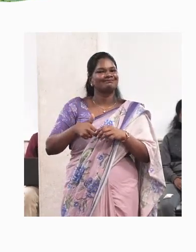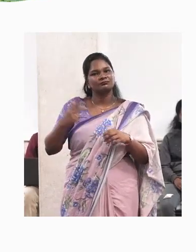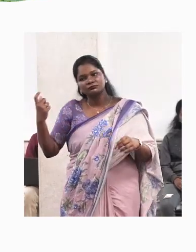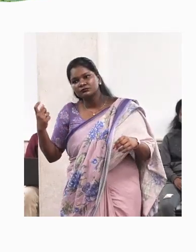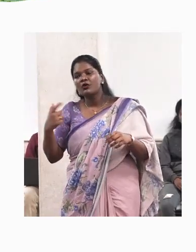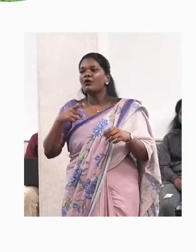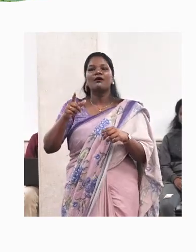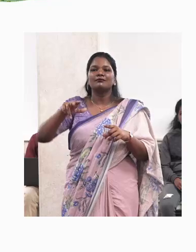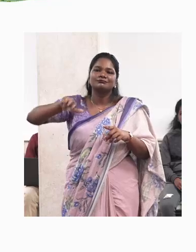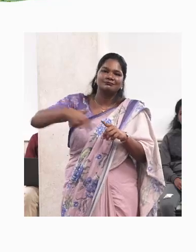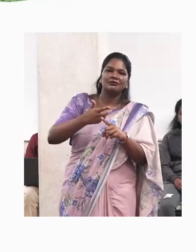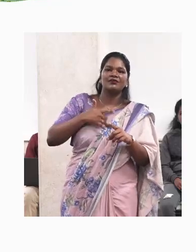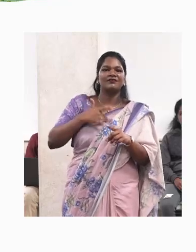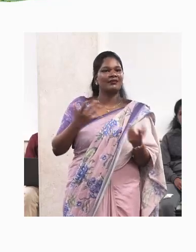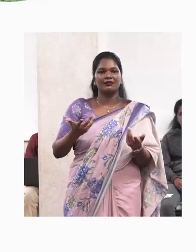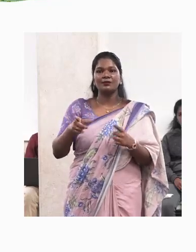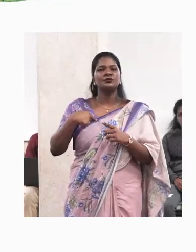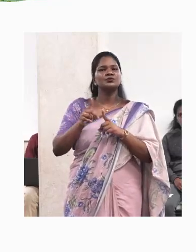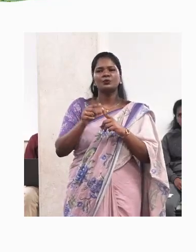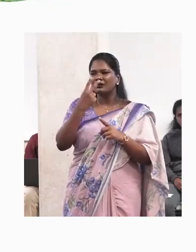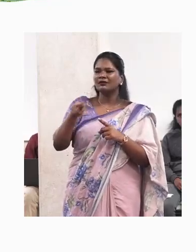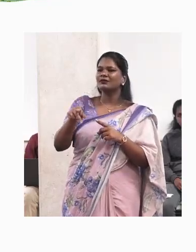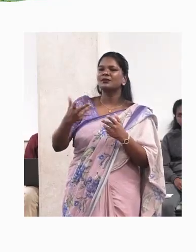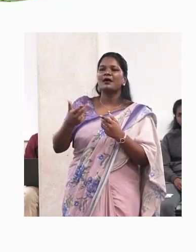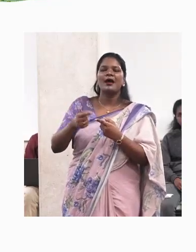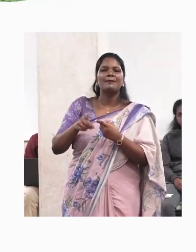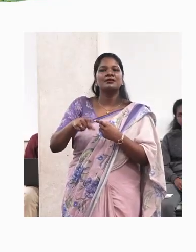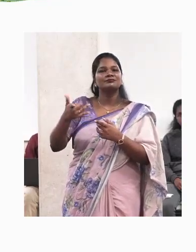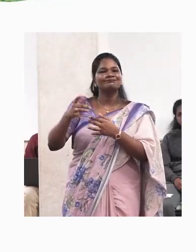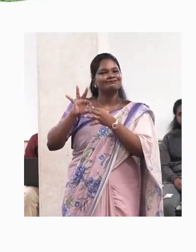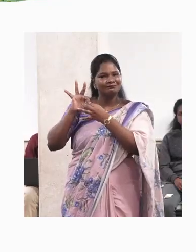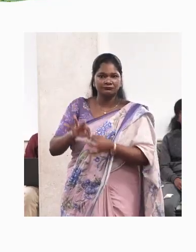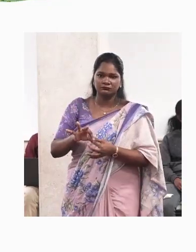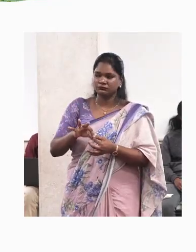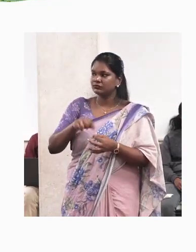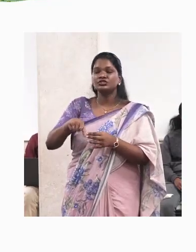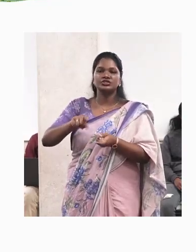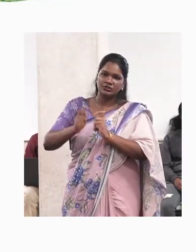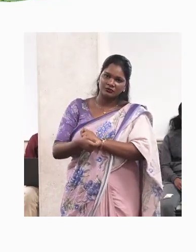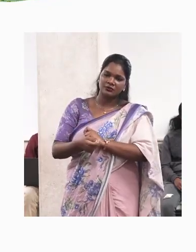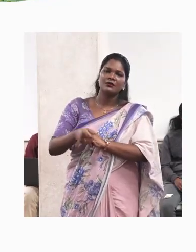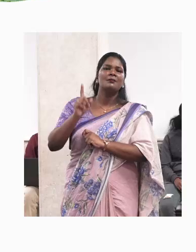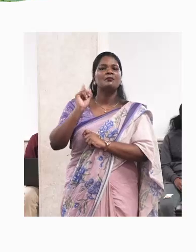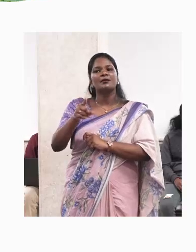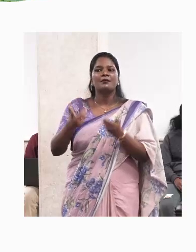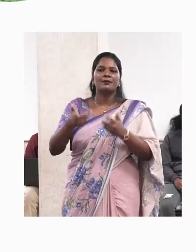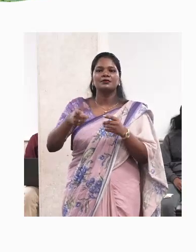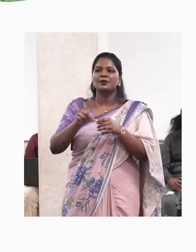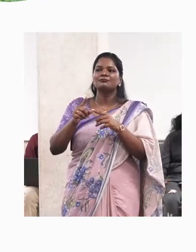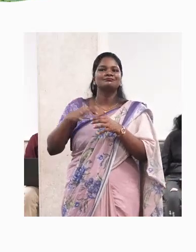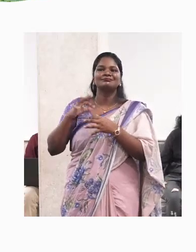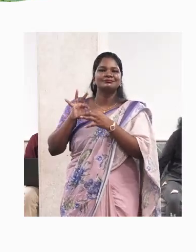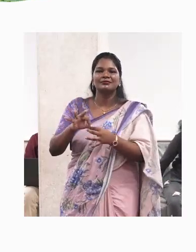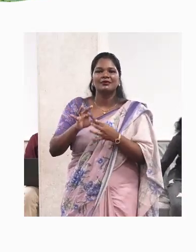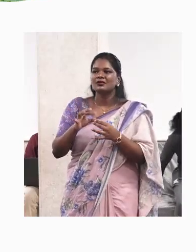really engaging with it, sometimes we do look at that as resistance to change, but it may actually be resistance to